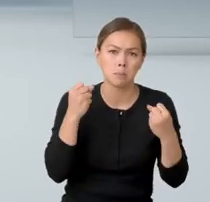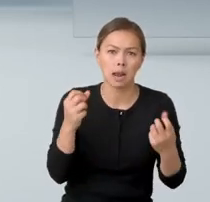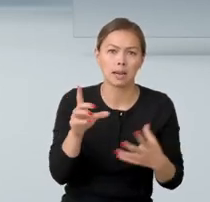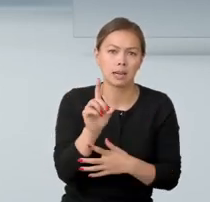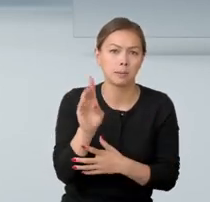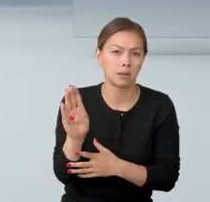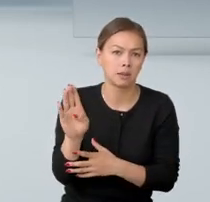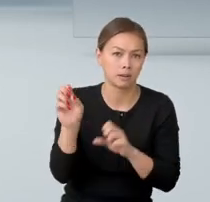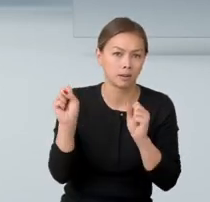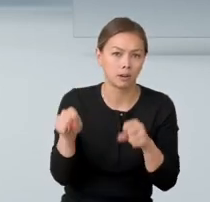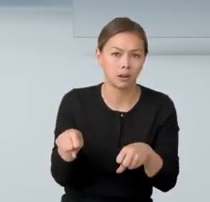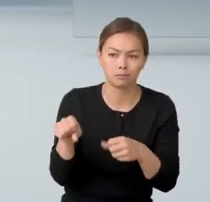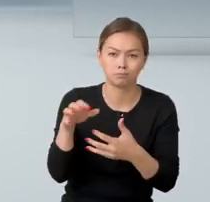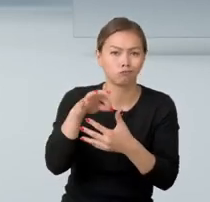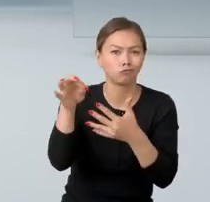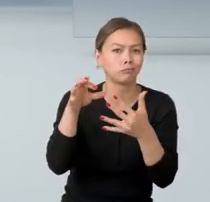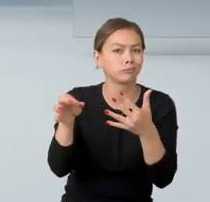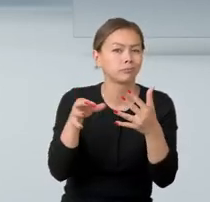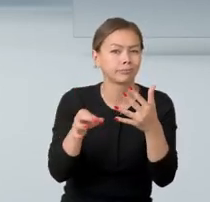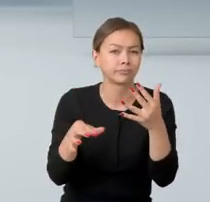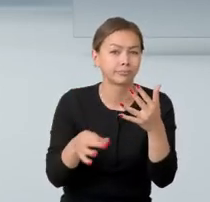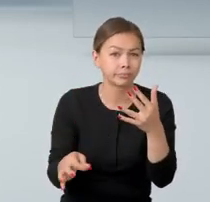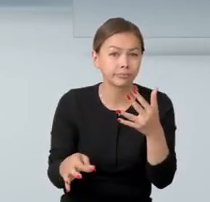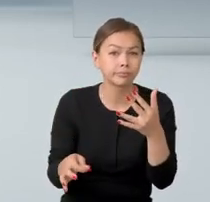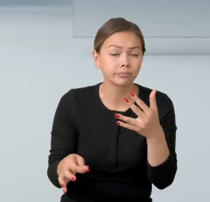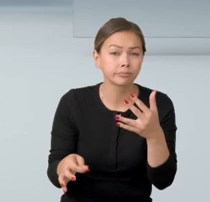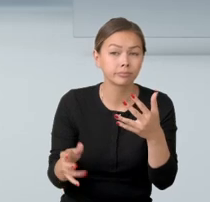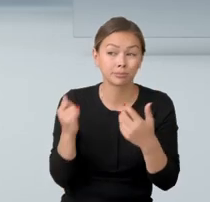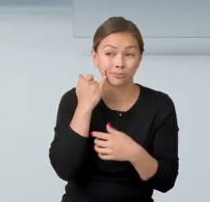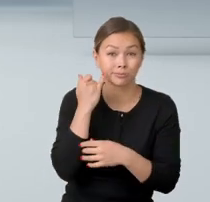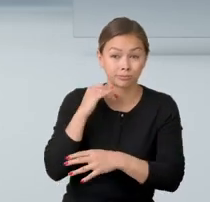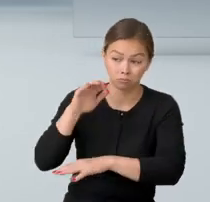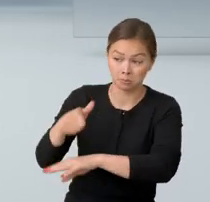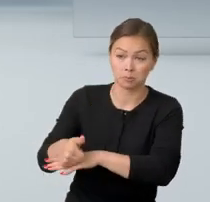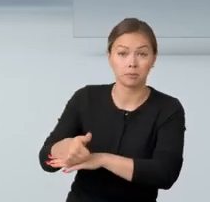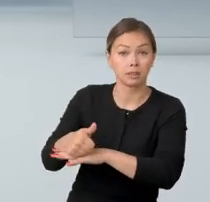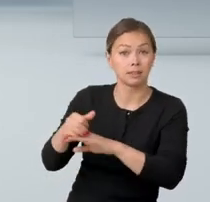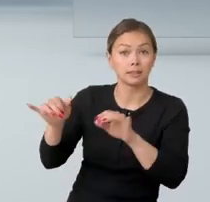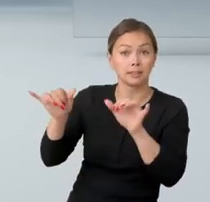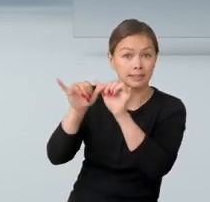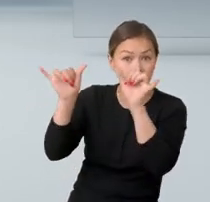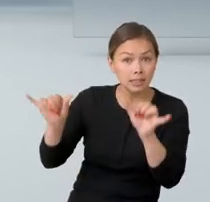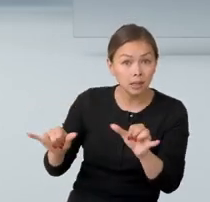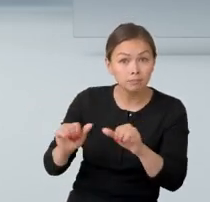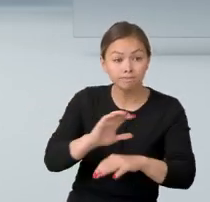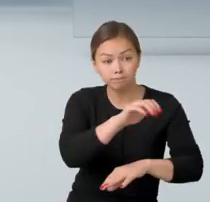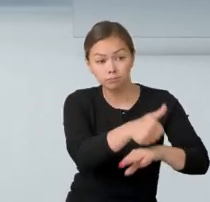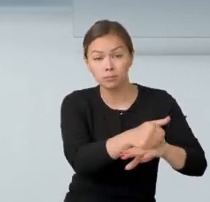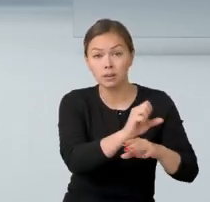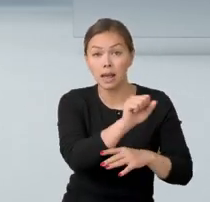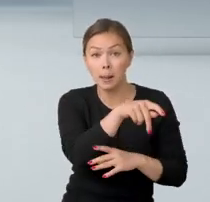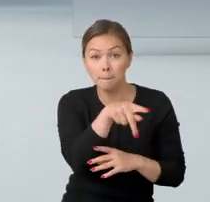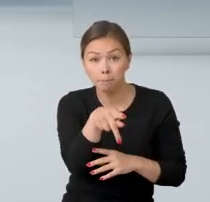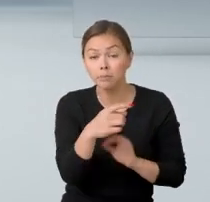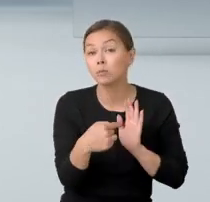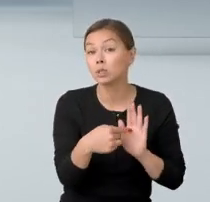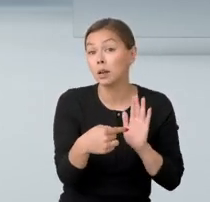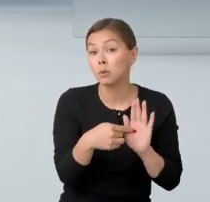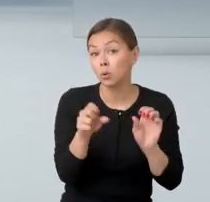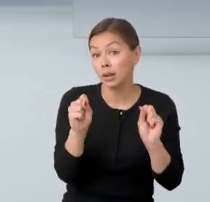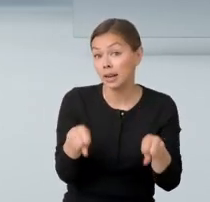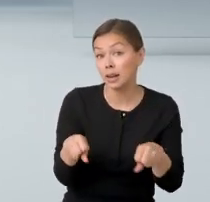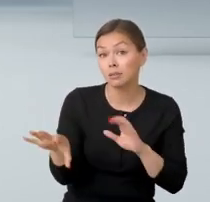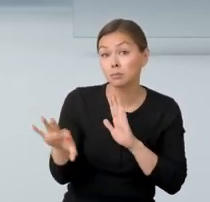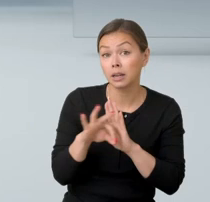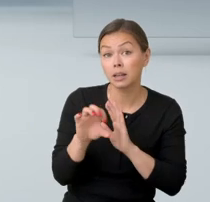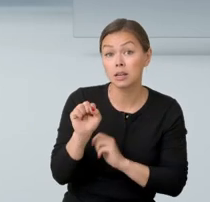we have multiple database that we can choose to solve a problem when we are creating a system when we're creating an application for example